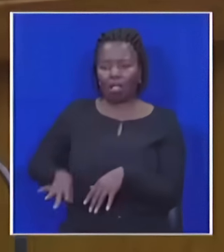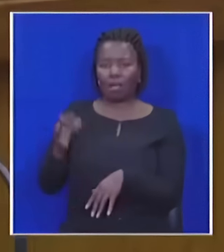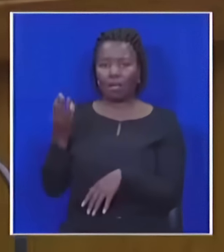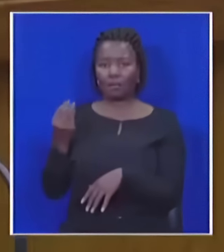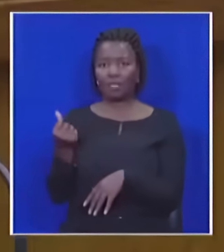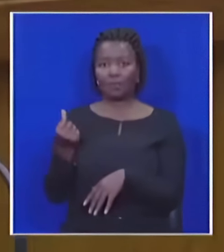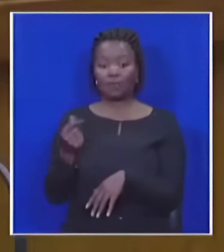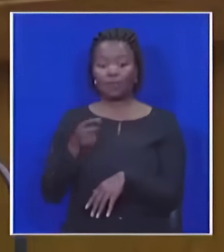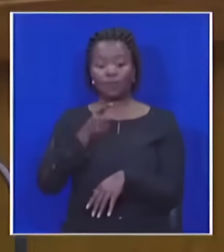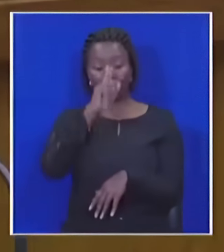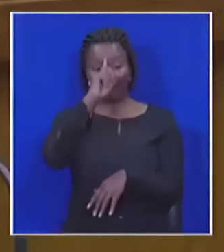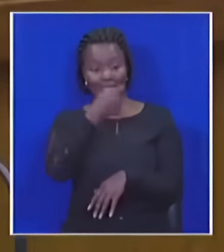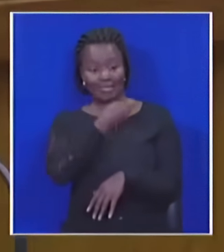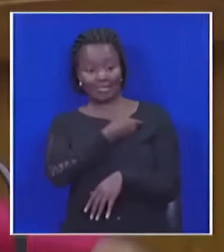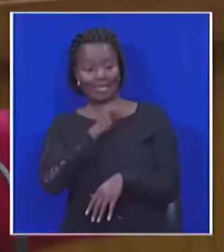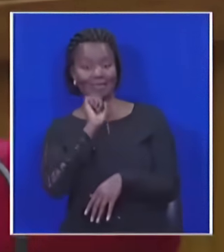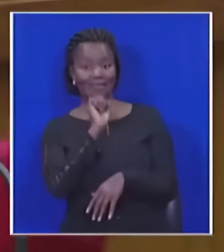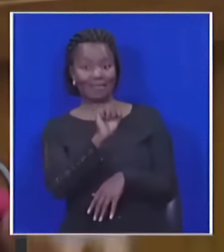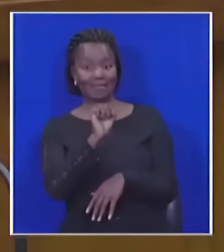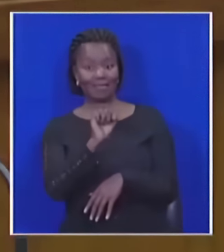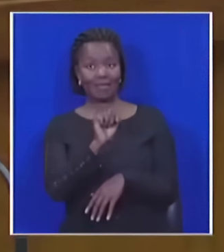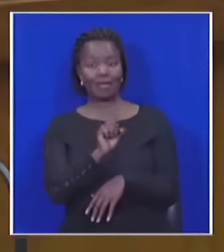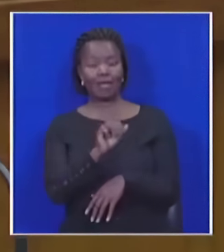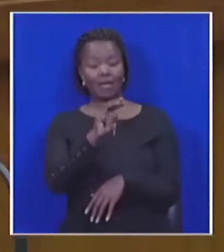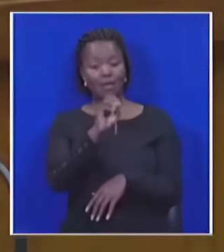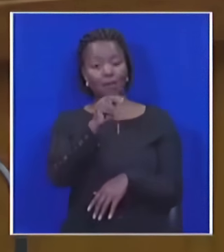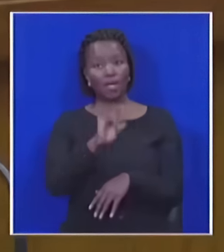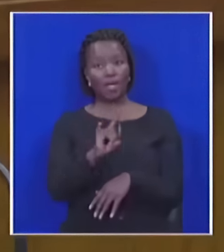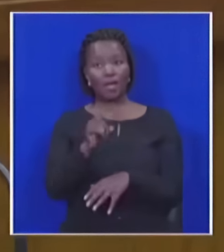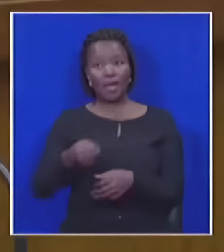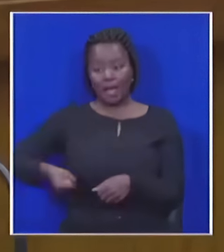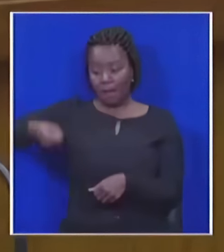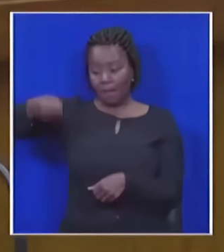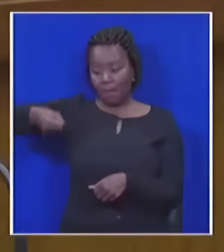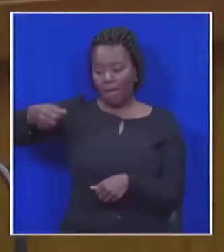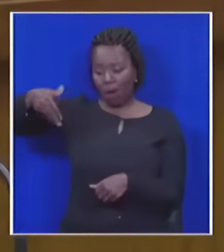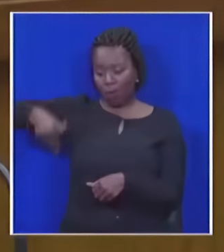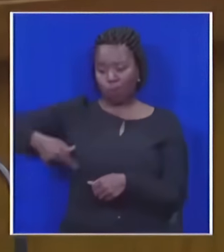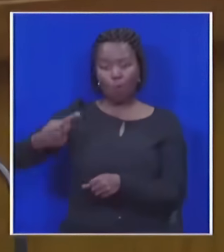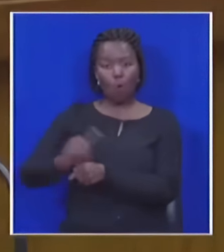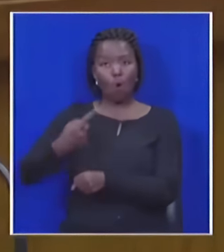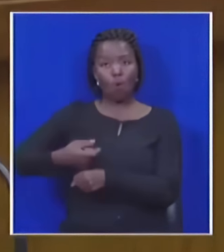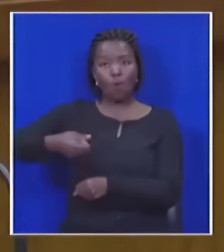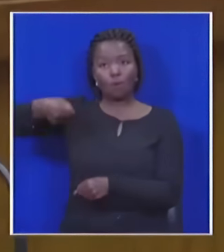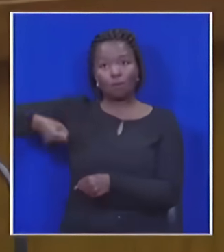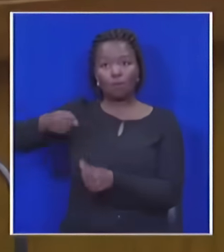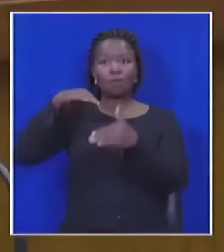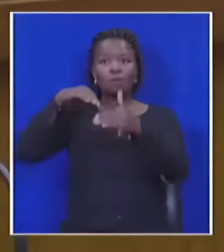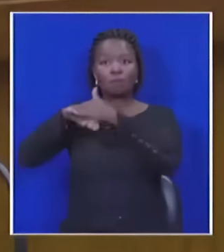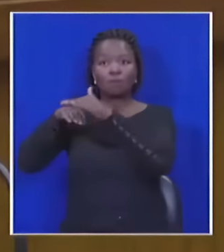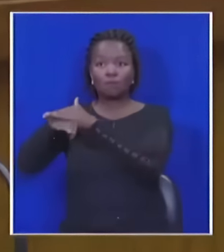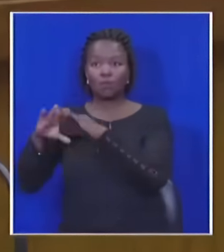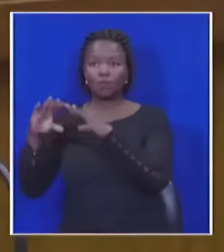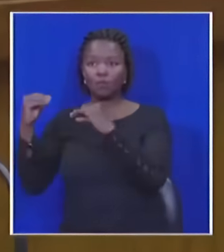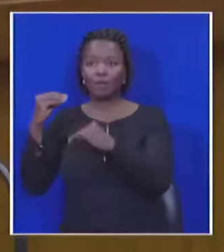Myeni's son, Talente, goes around with bags of money which are collected from people who are doing